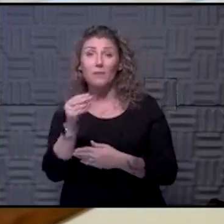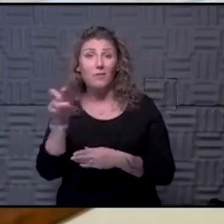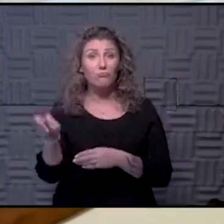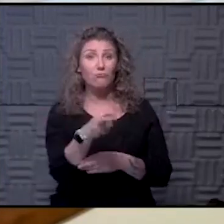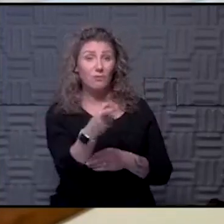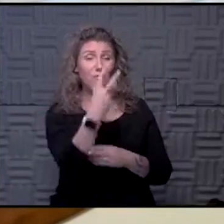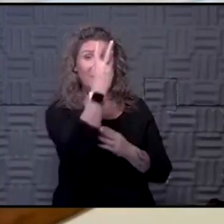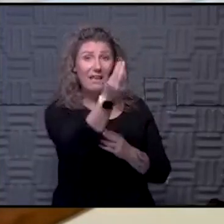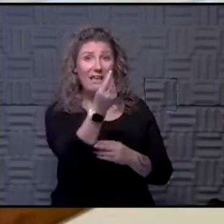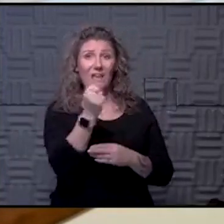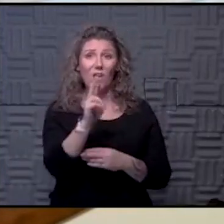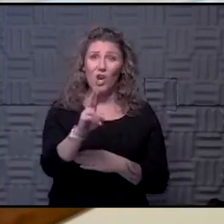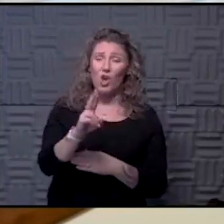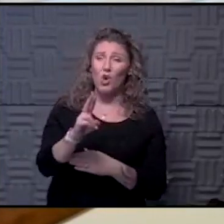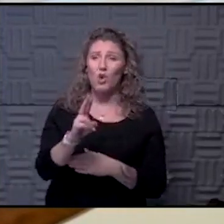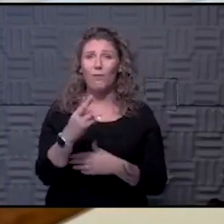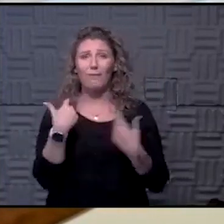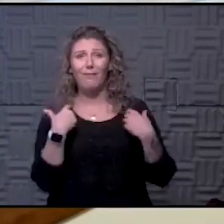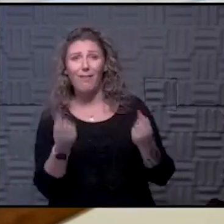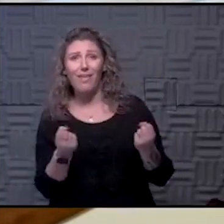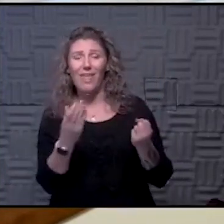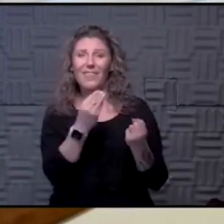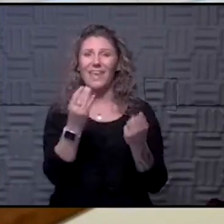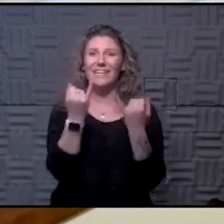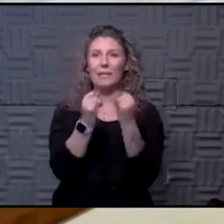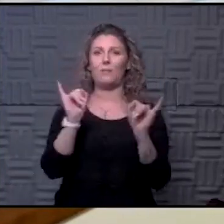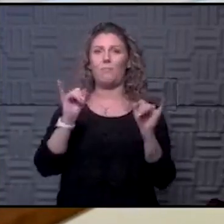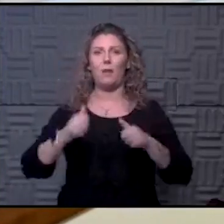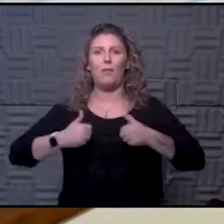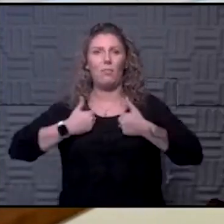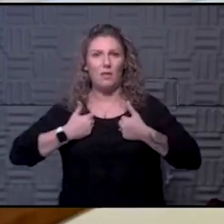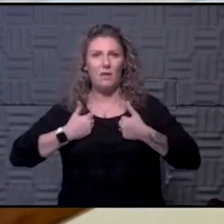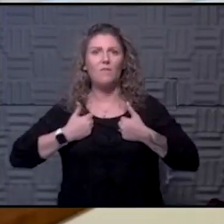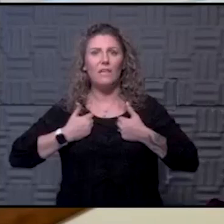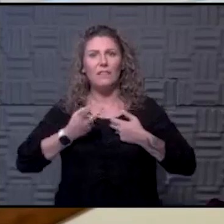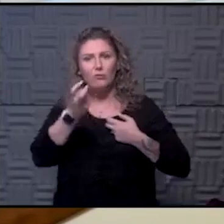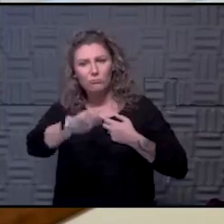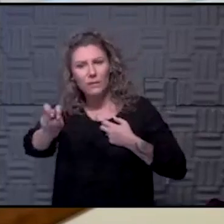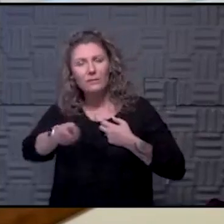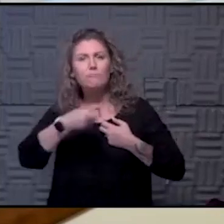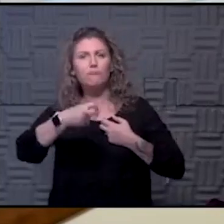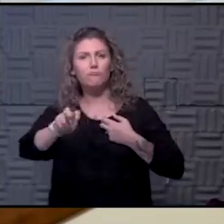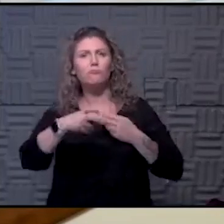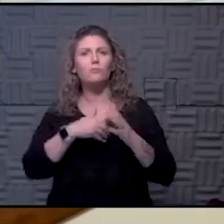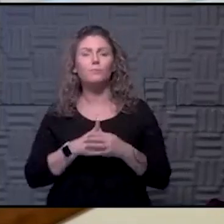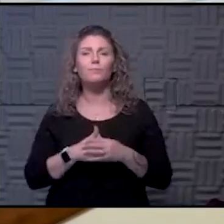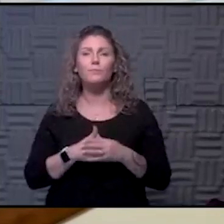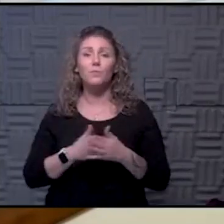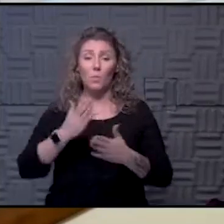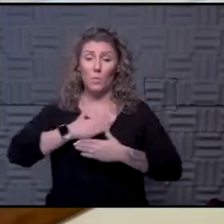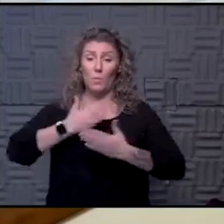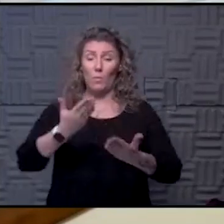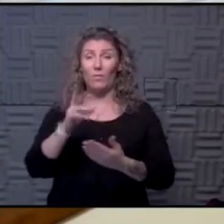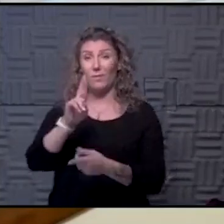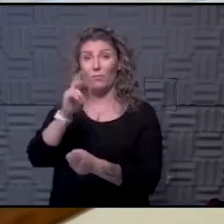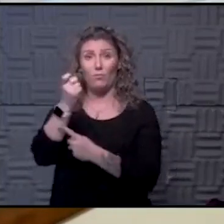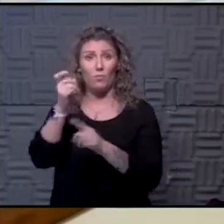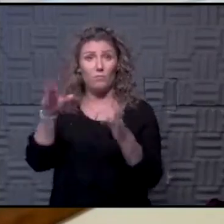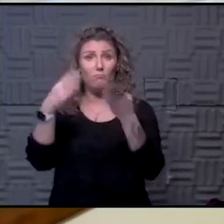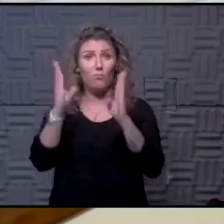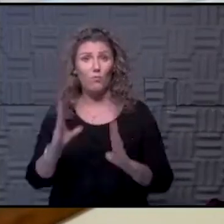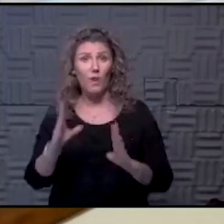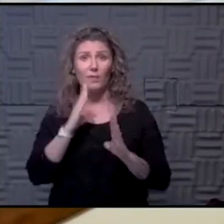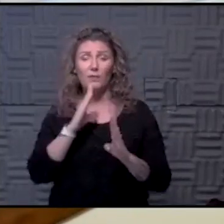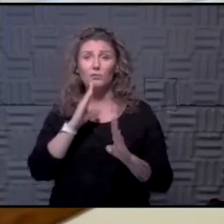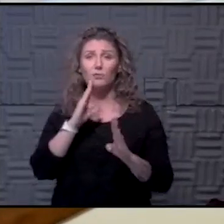health arenas or assisted livings and independent livings. And so we've been able to utilize one of our willing pharmacy providers to go